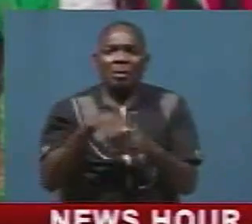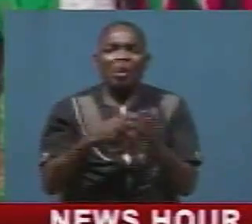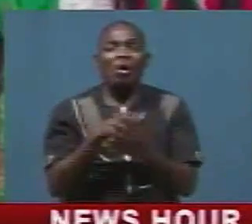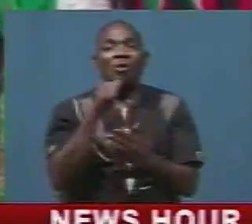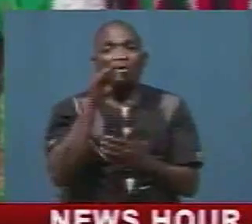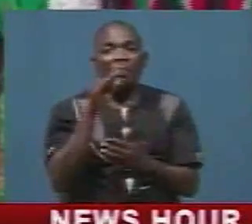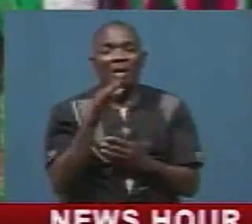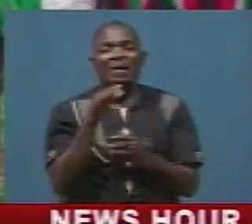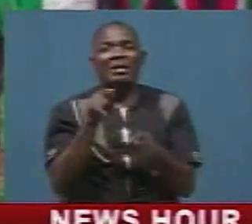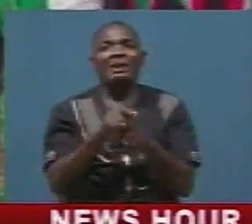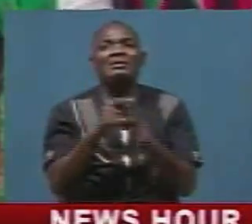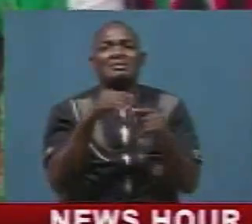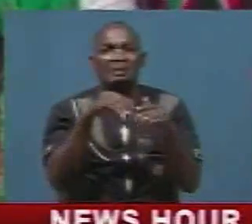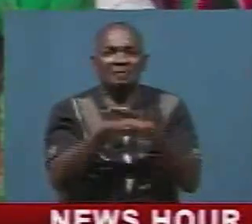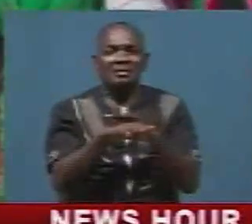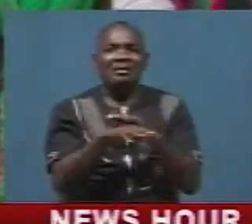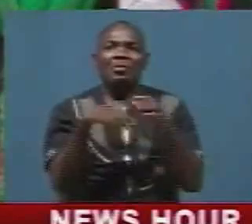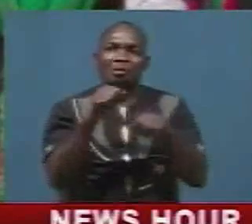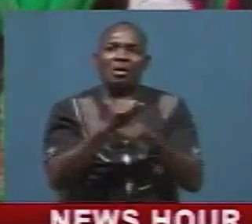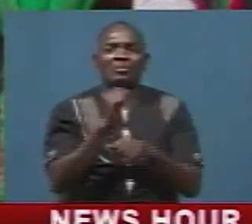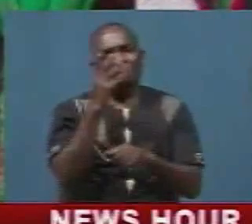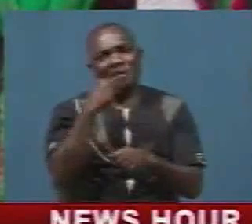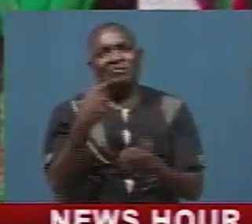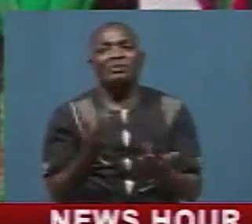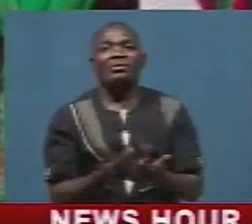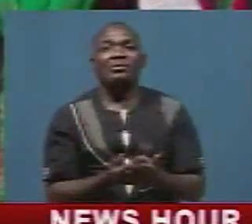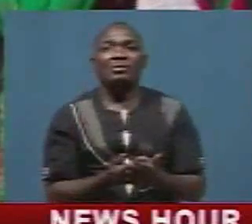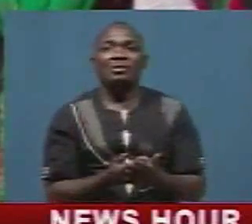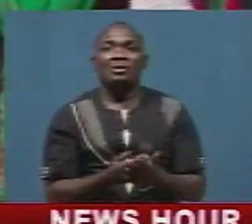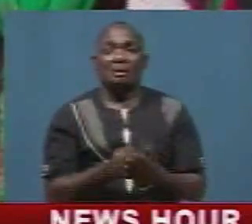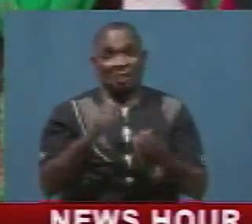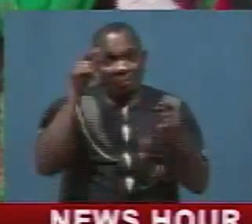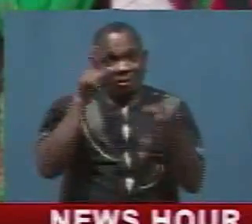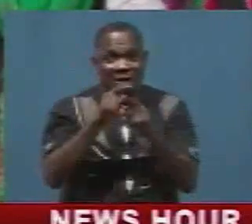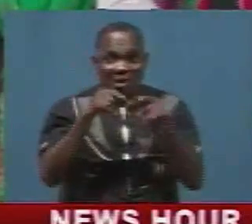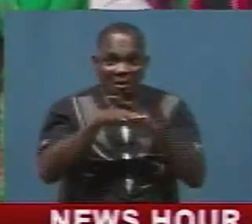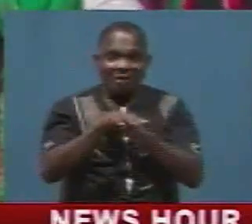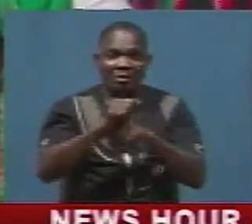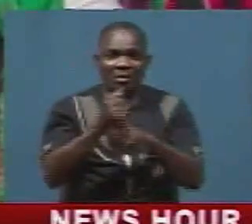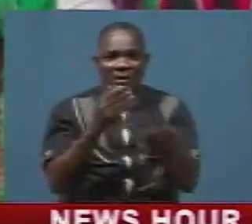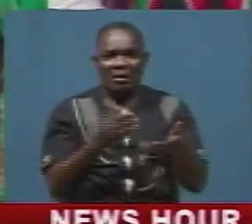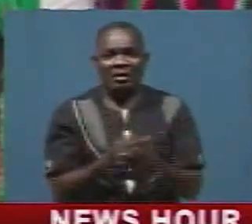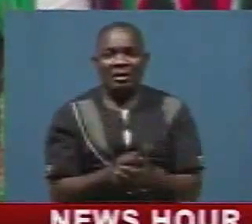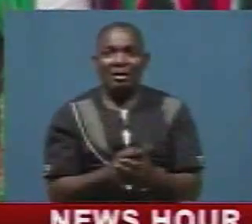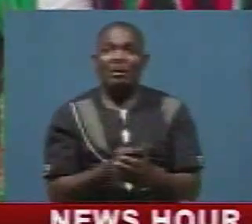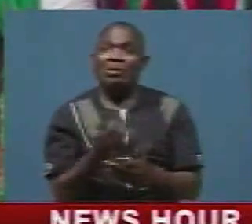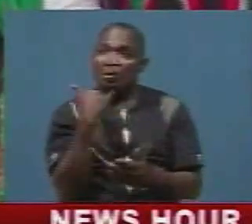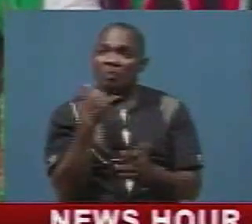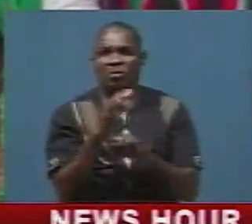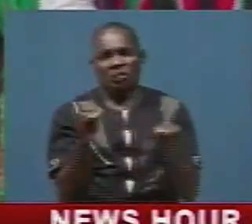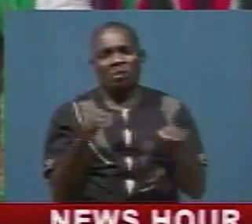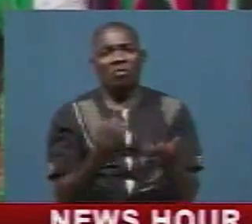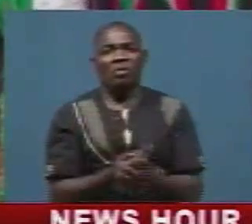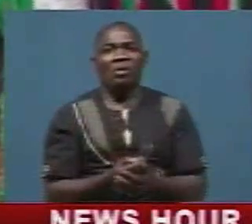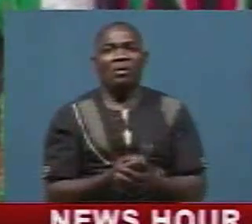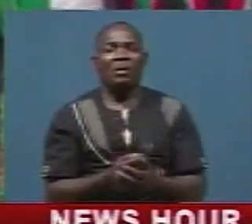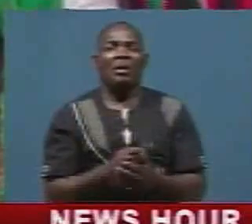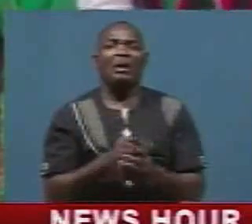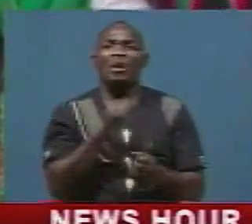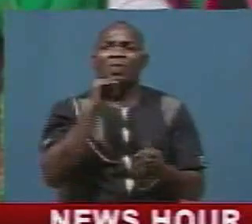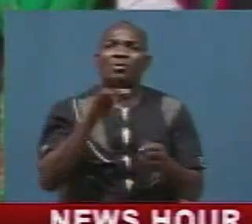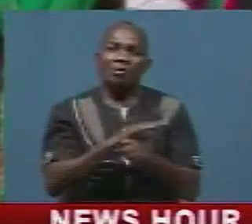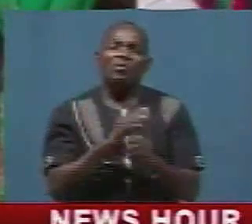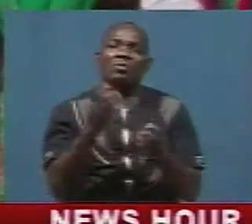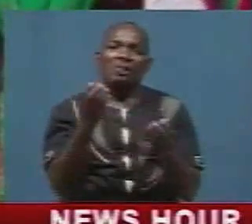Your sisters binum to me kwa ye juma wo ye brothers no so to me kwa ye juma wo enye boni ensumpo ye